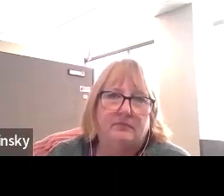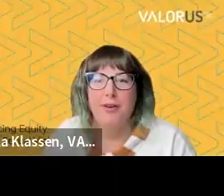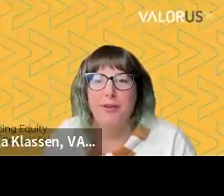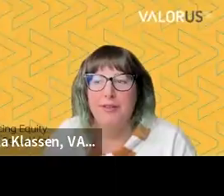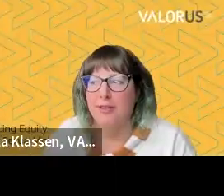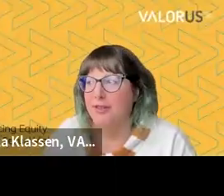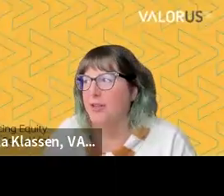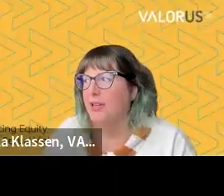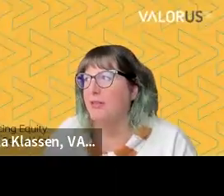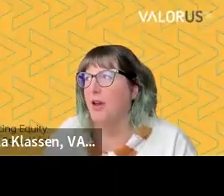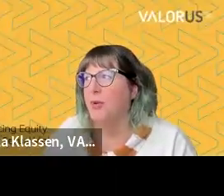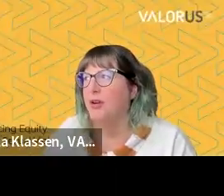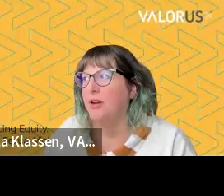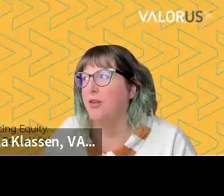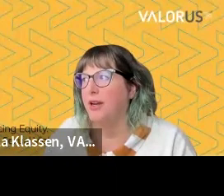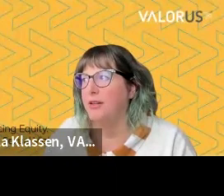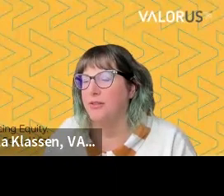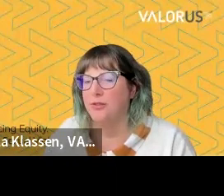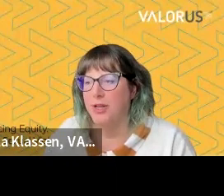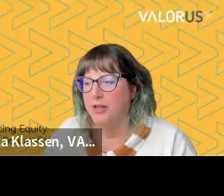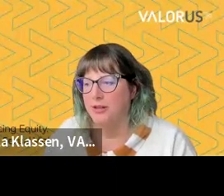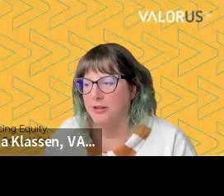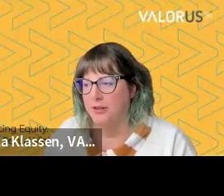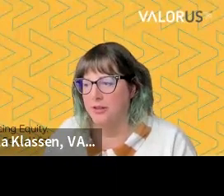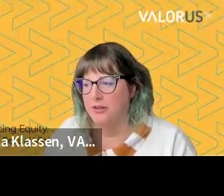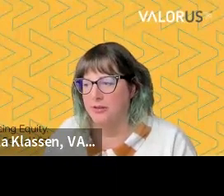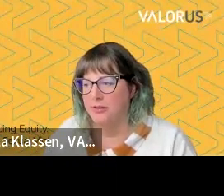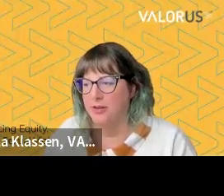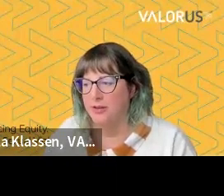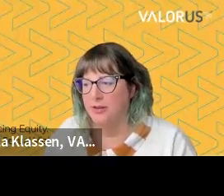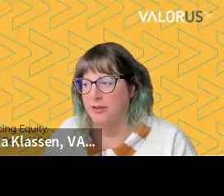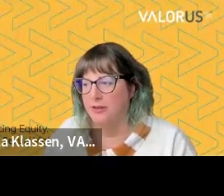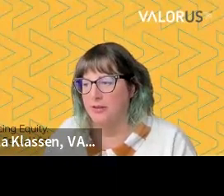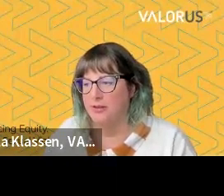Hi, folks. Is everything appearing correct on the screen?